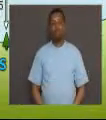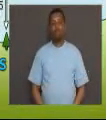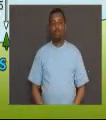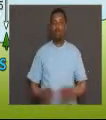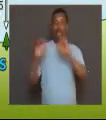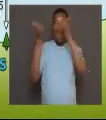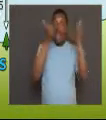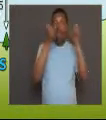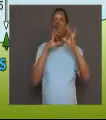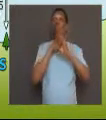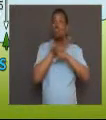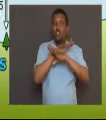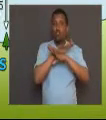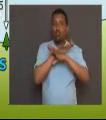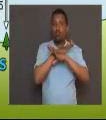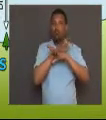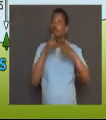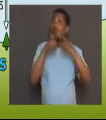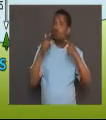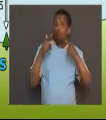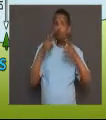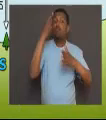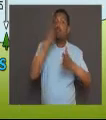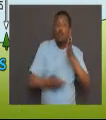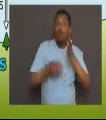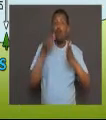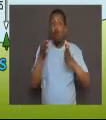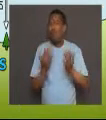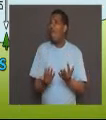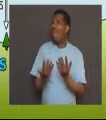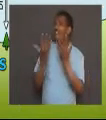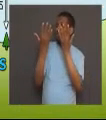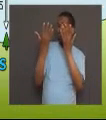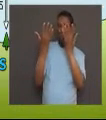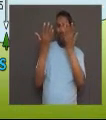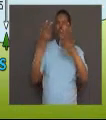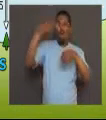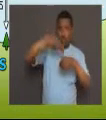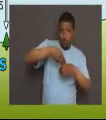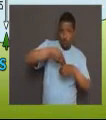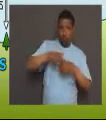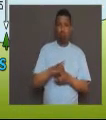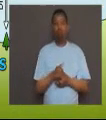Air pollution is largely the result of the burning of fossil fuels.